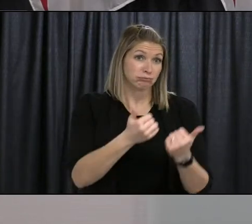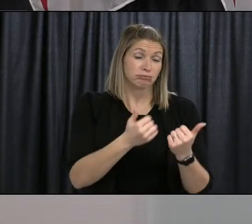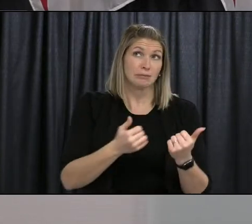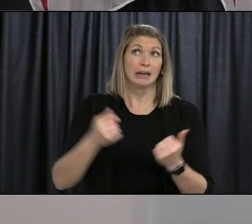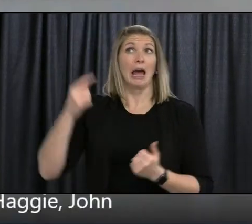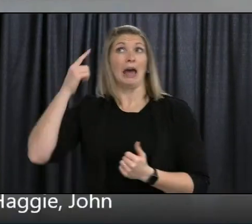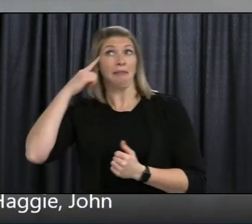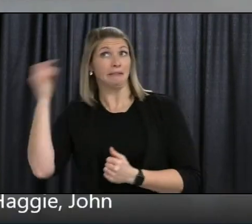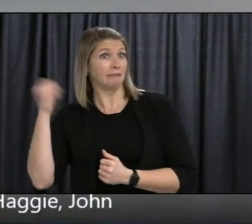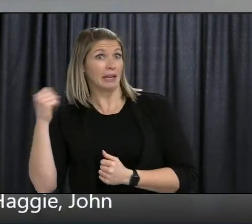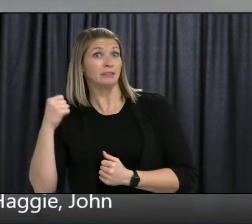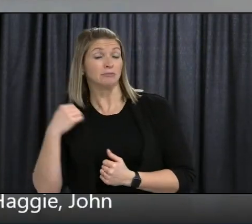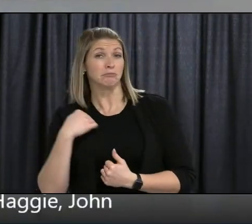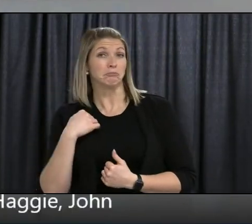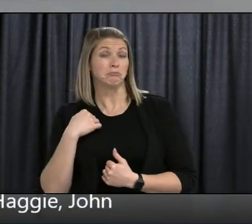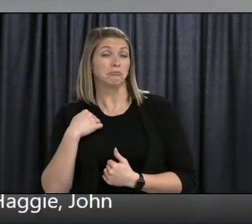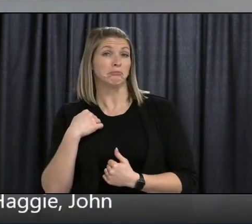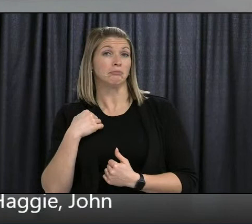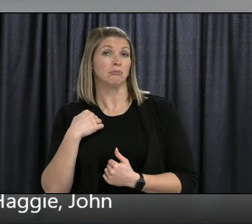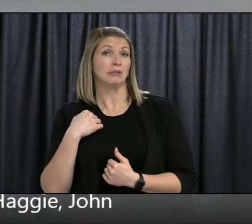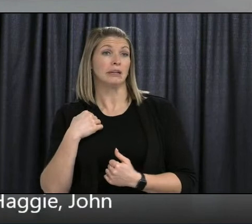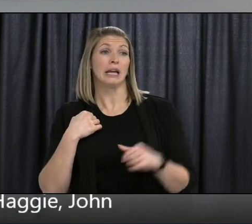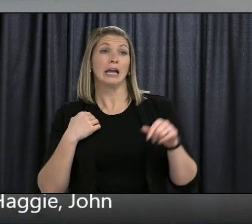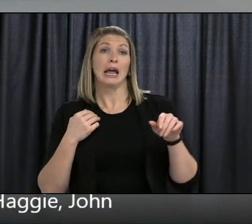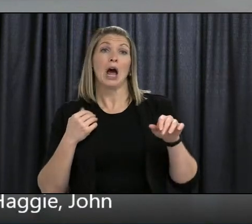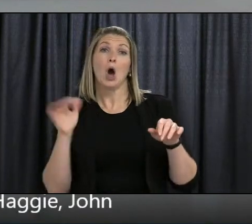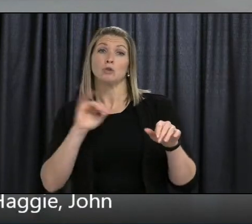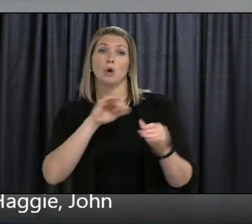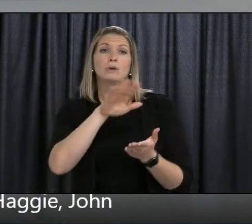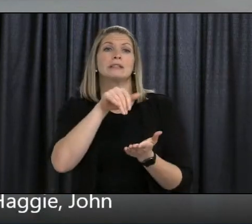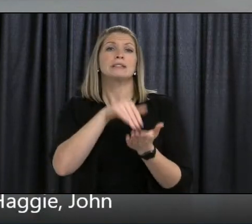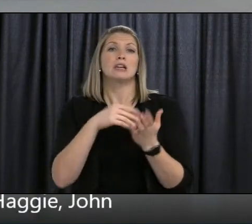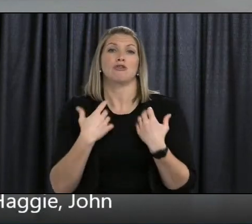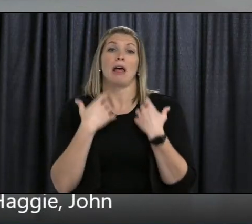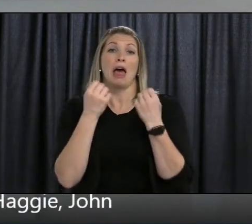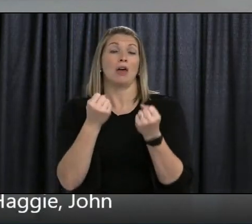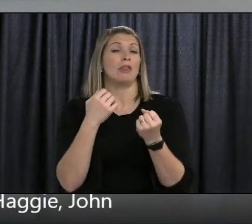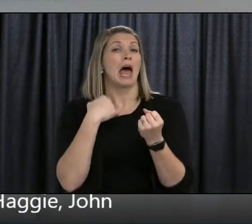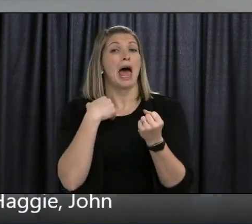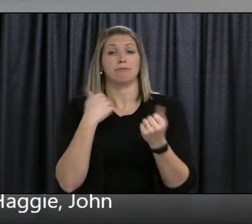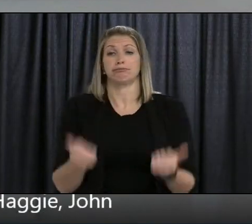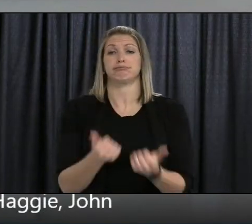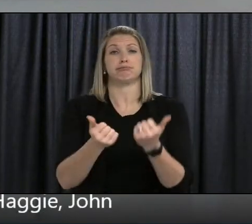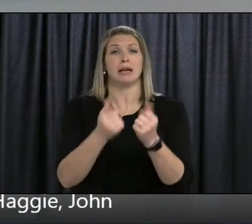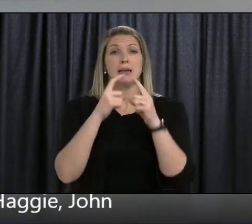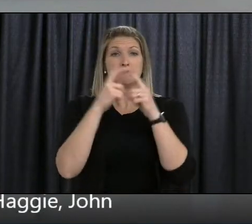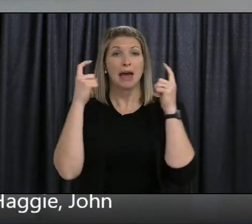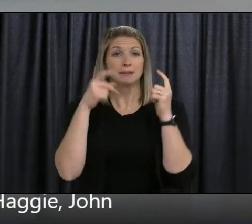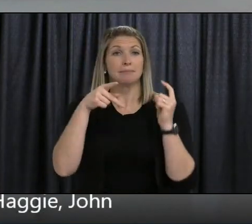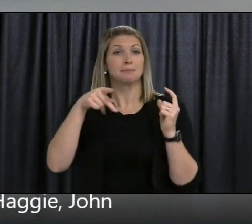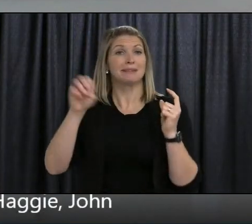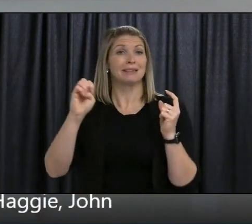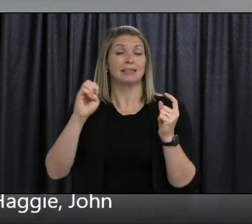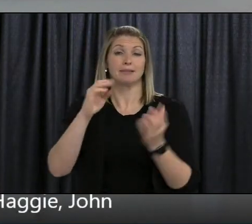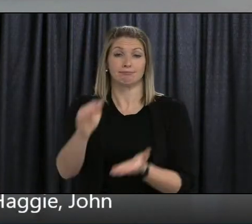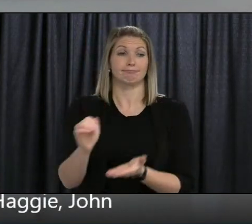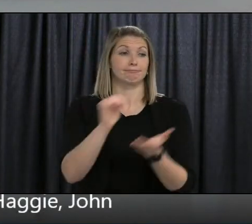the answer is yes, and there is a depot in Central Health which can supply more should